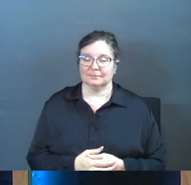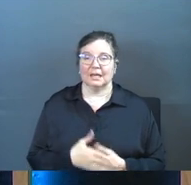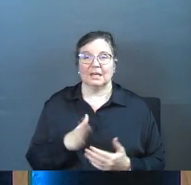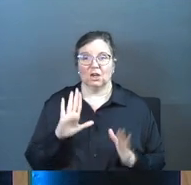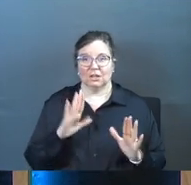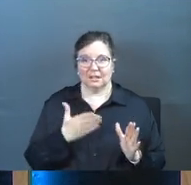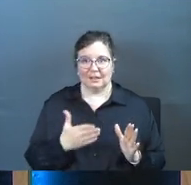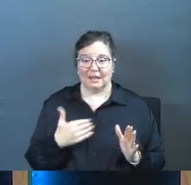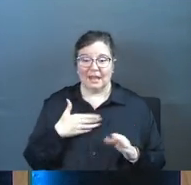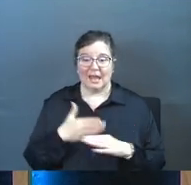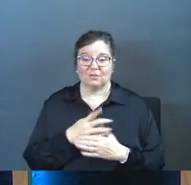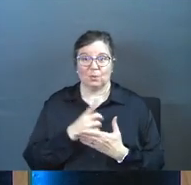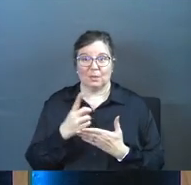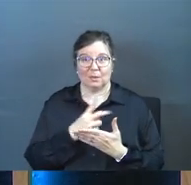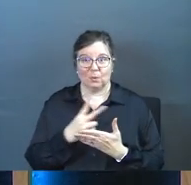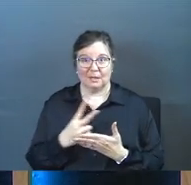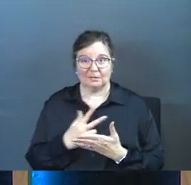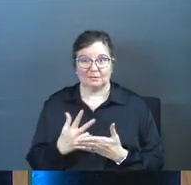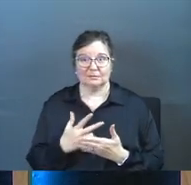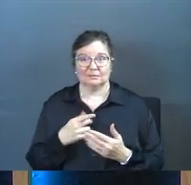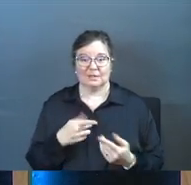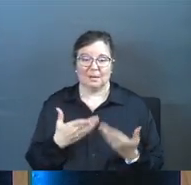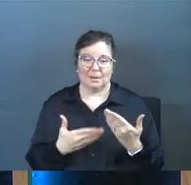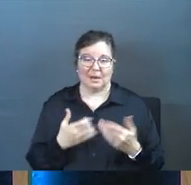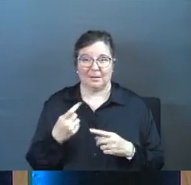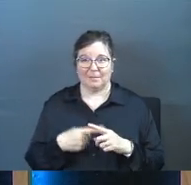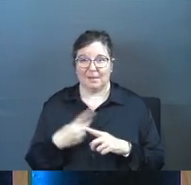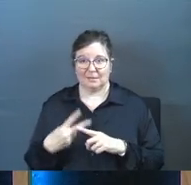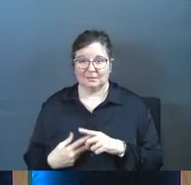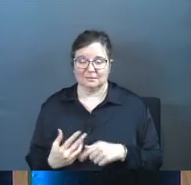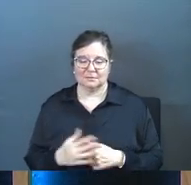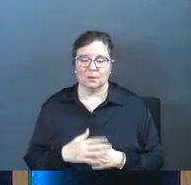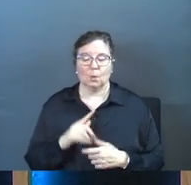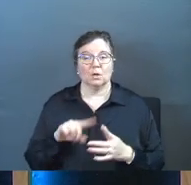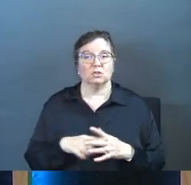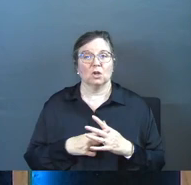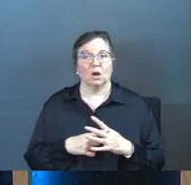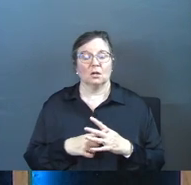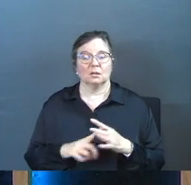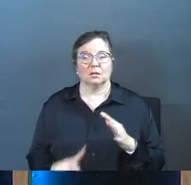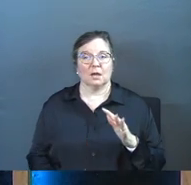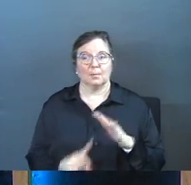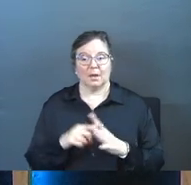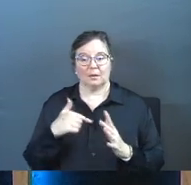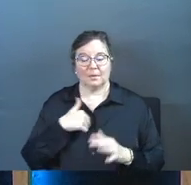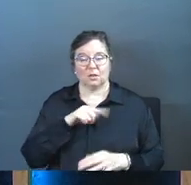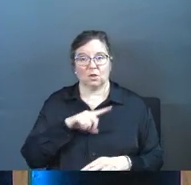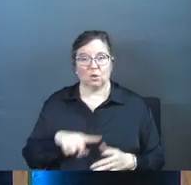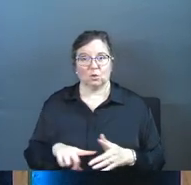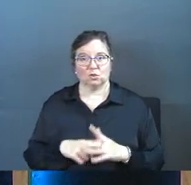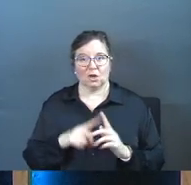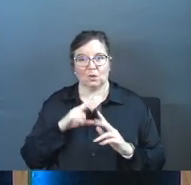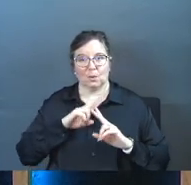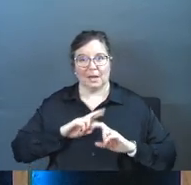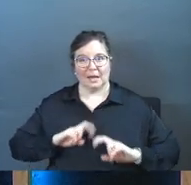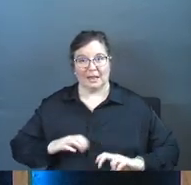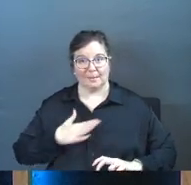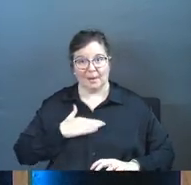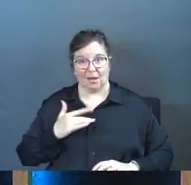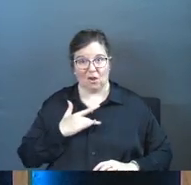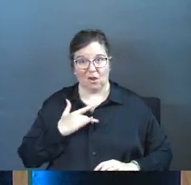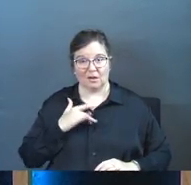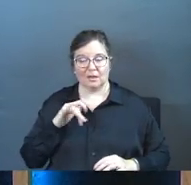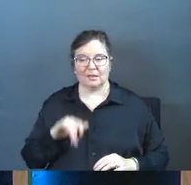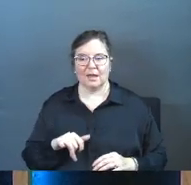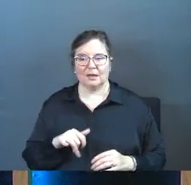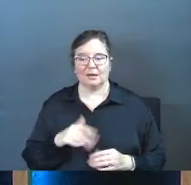And here's the thing. After weeks and weeks and weeks and probably a few months, what started to come out in me as the Lord started to analyze my heart